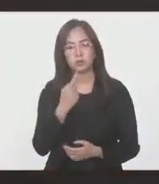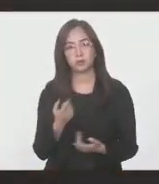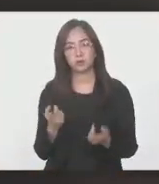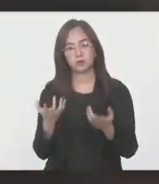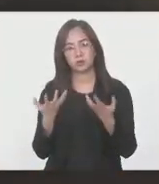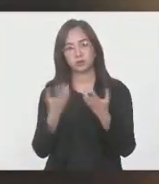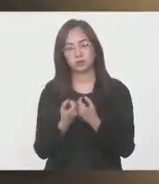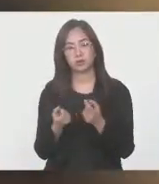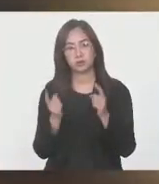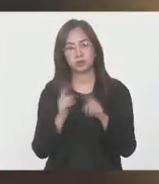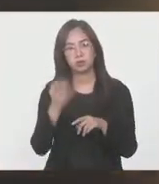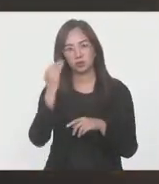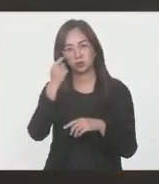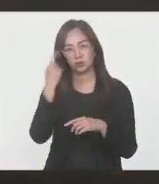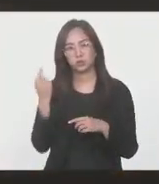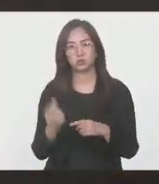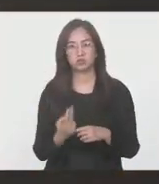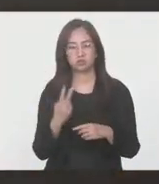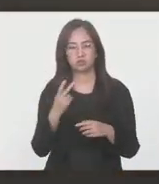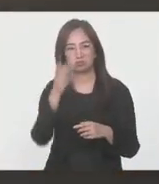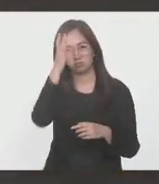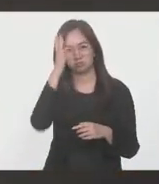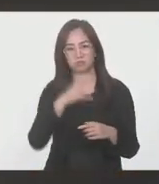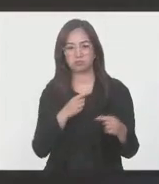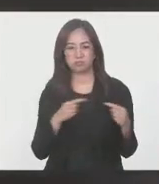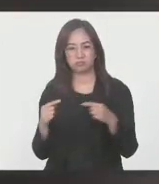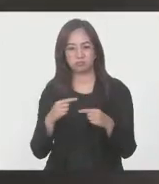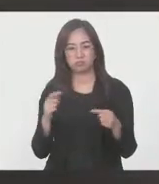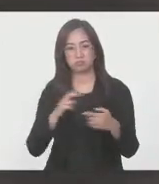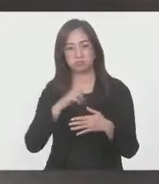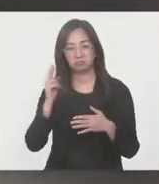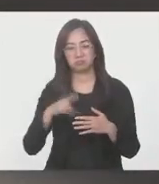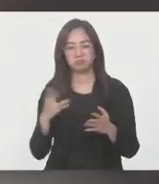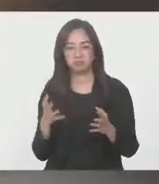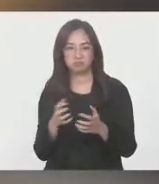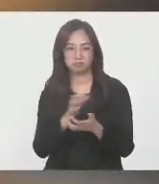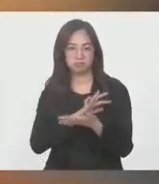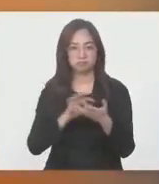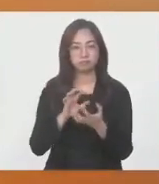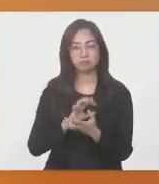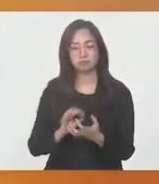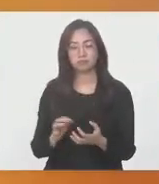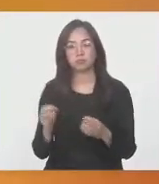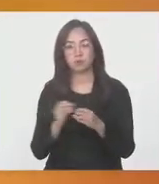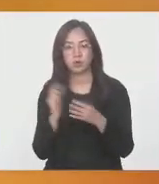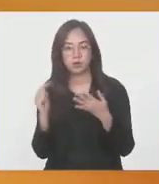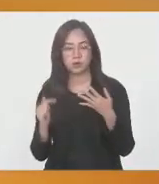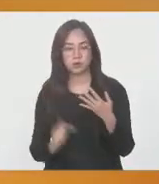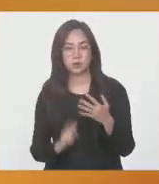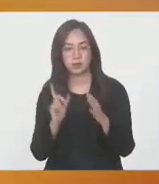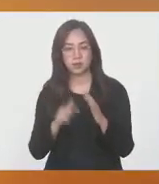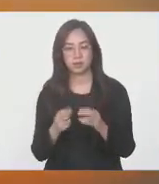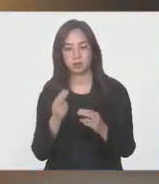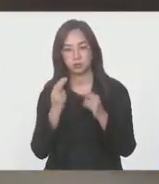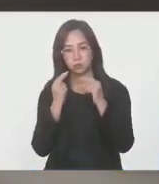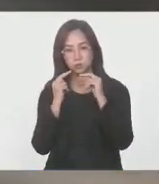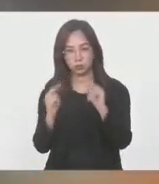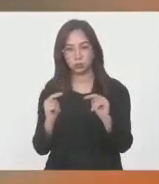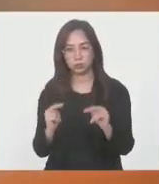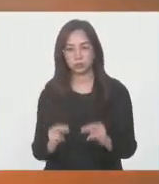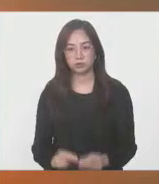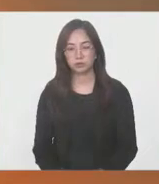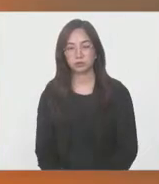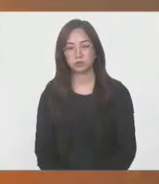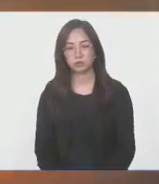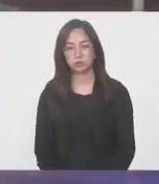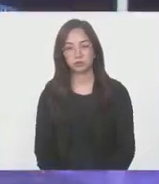an altercation between two men turned into a violent brawl. More details on this later in the news.